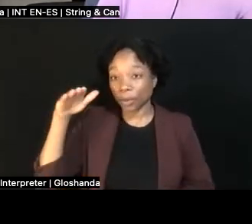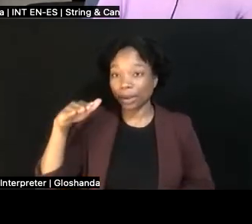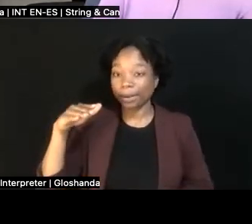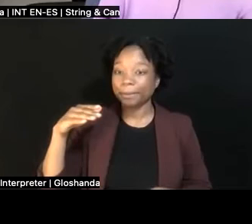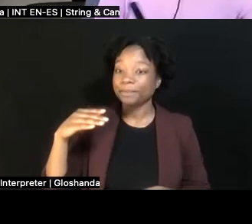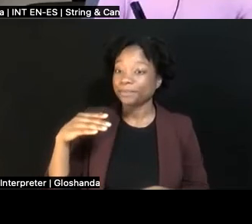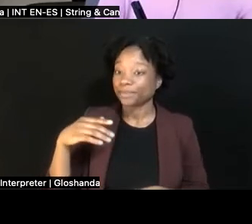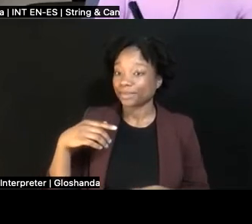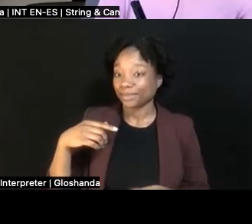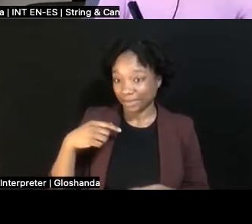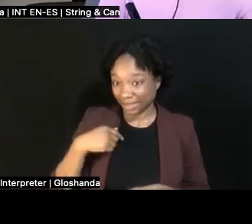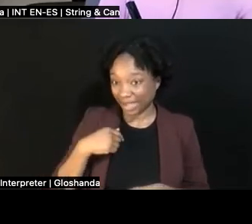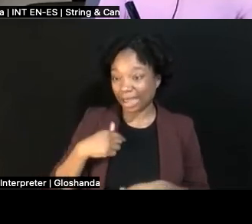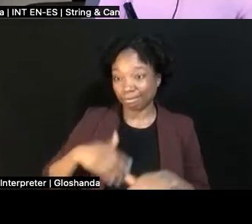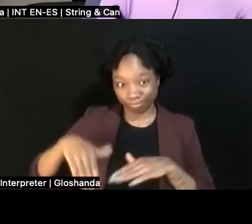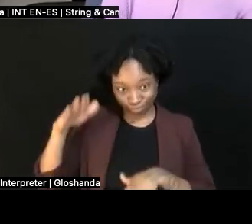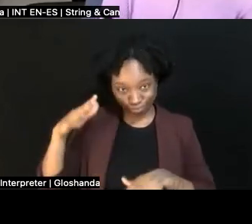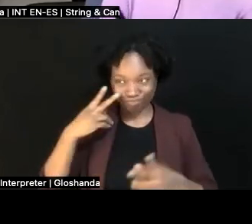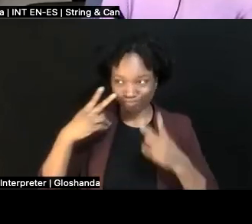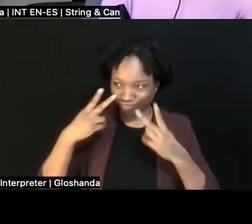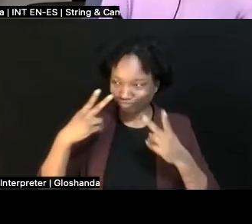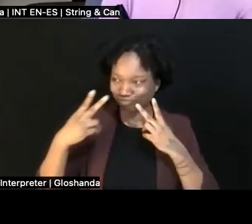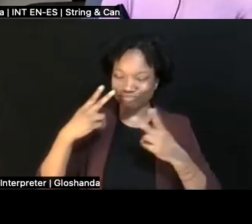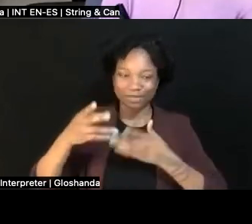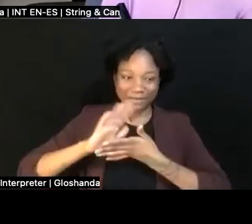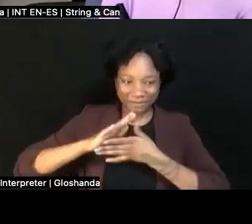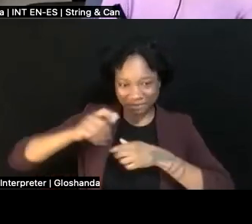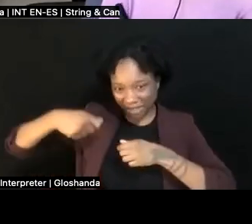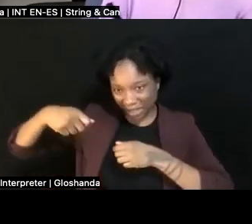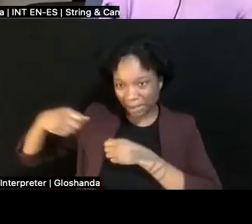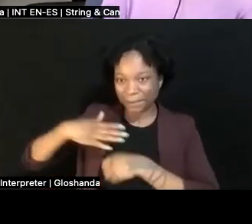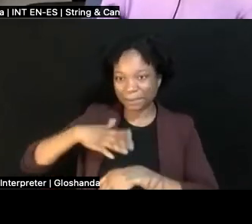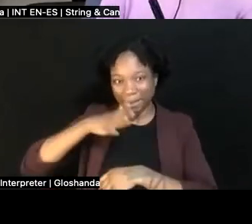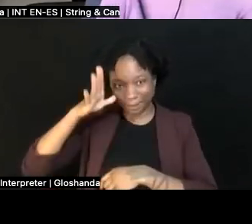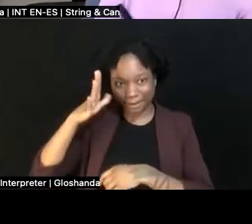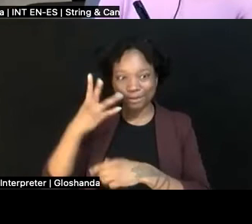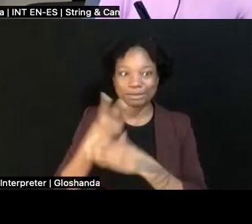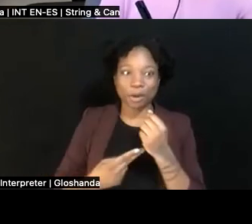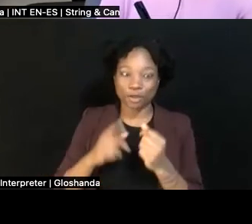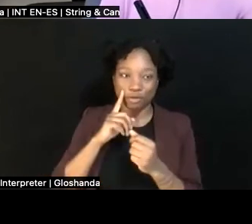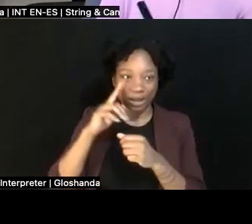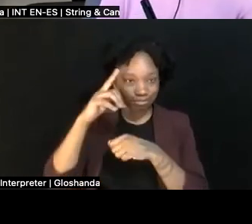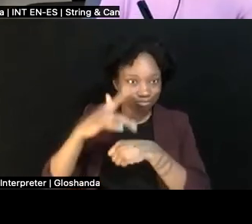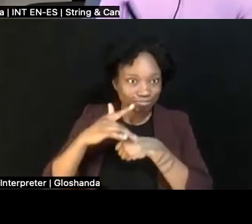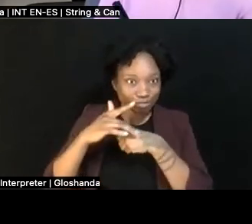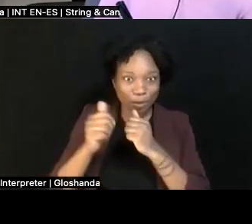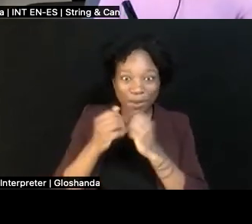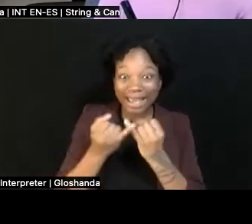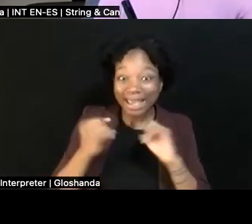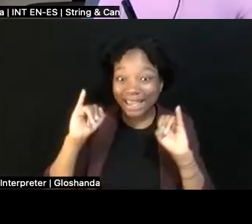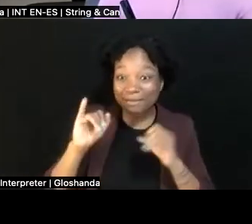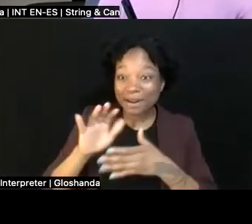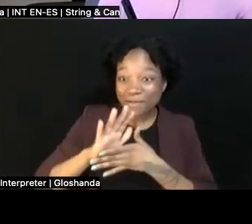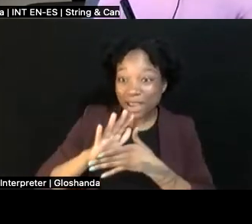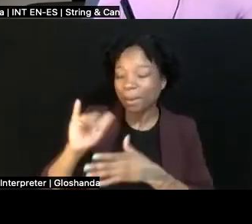was raised with film. My parents were both, you know, obsessed with, especially with independent film. I was raised on like Woody